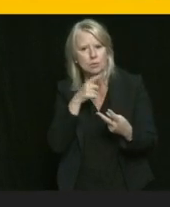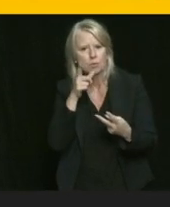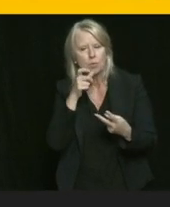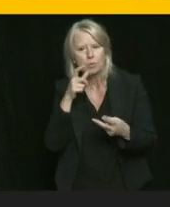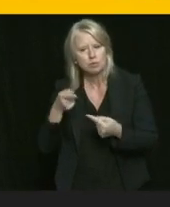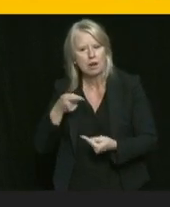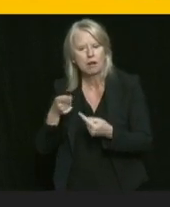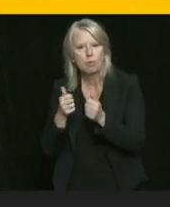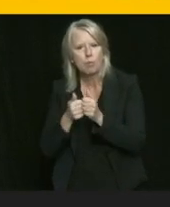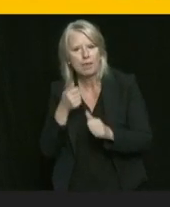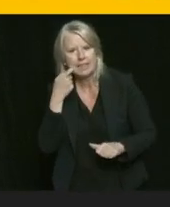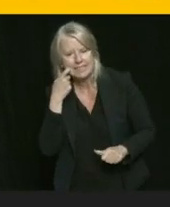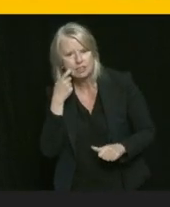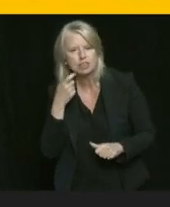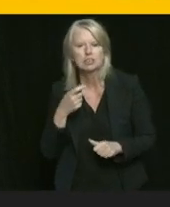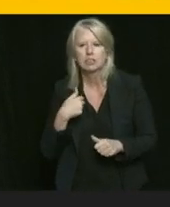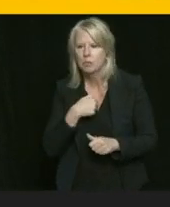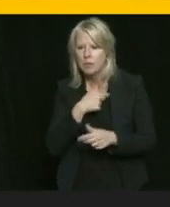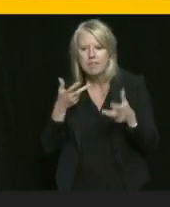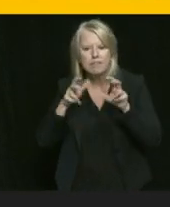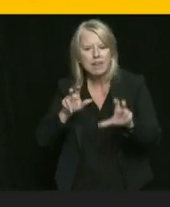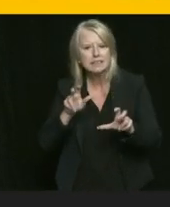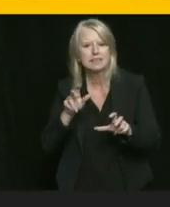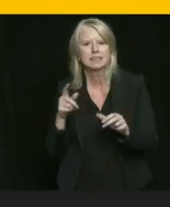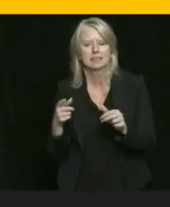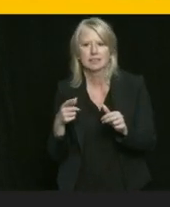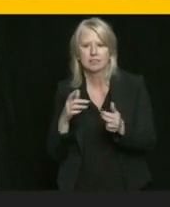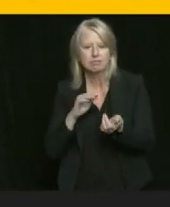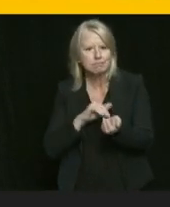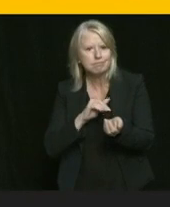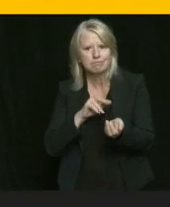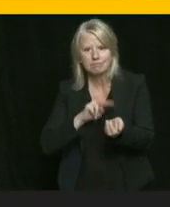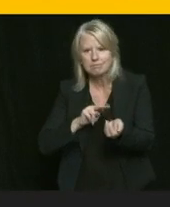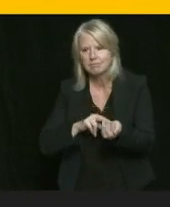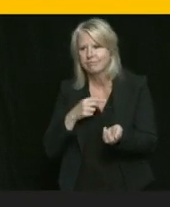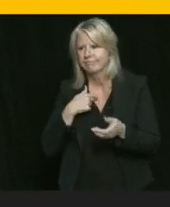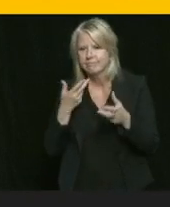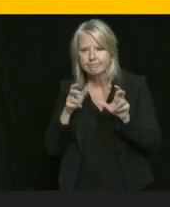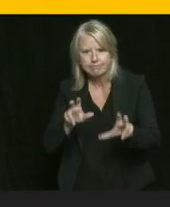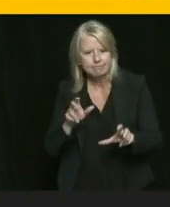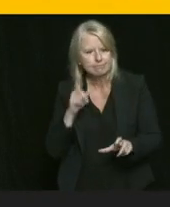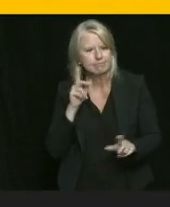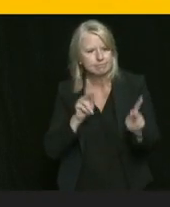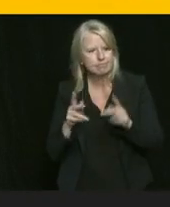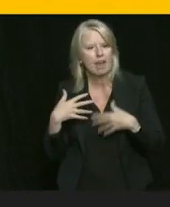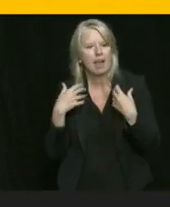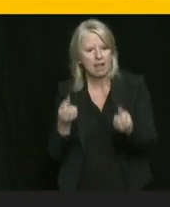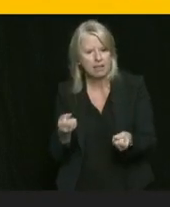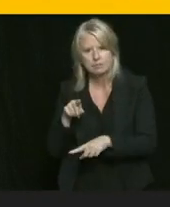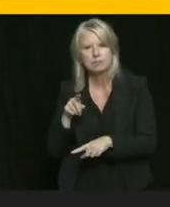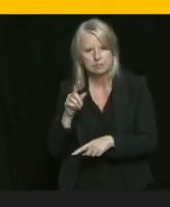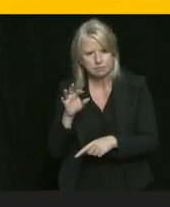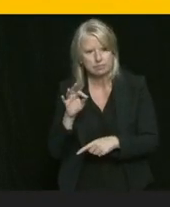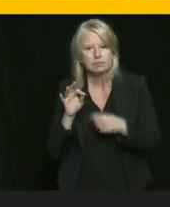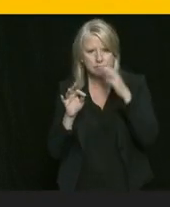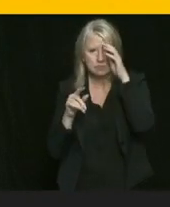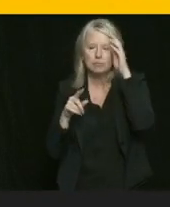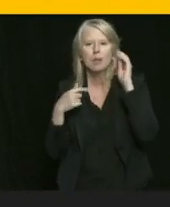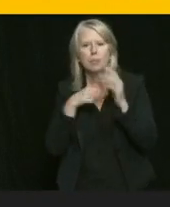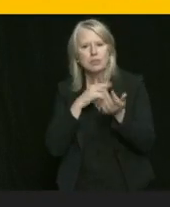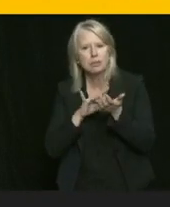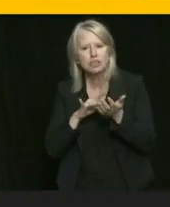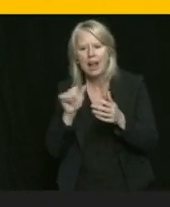addictions. We've continued to invest in frontline workers. We've continued to make investments in health supports, part of this